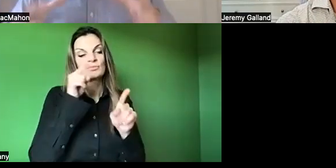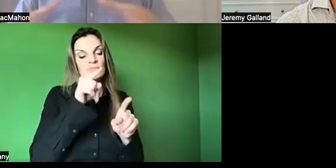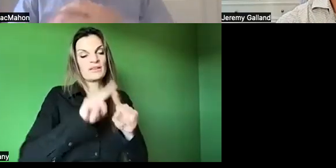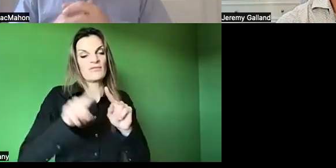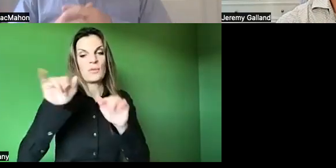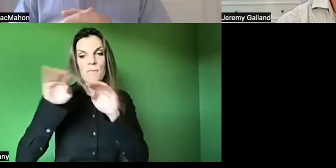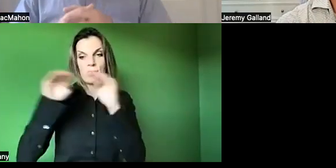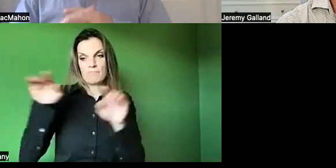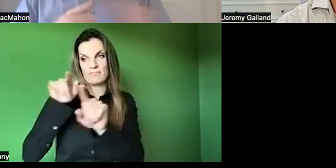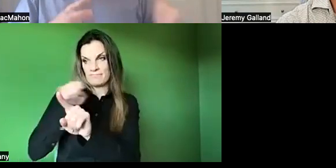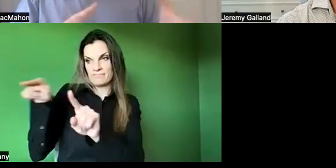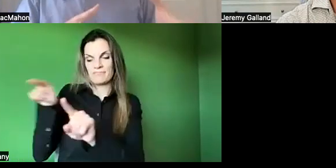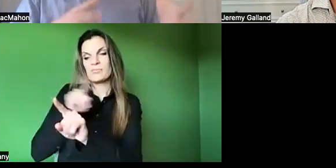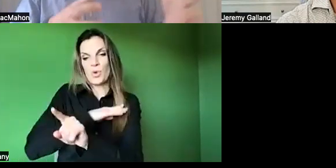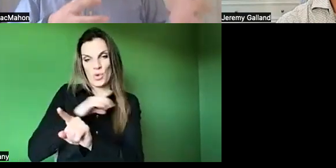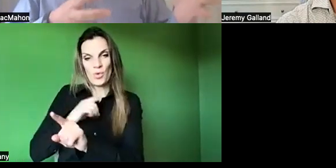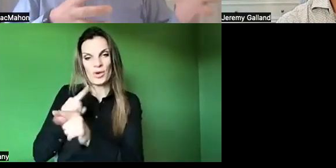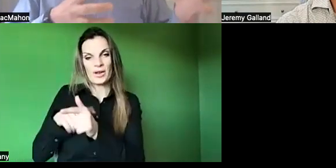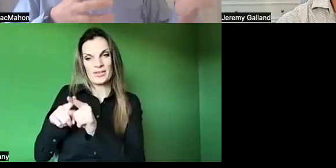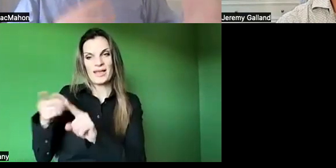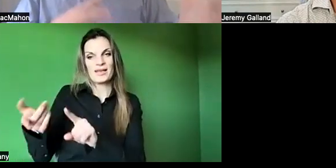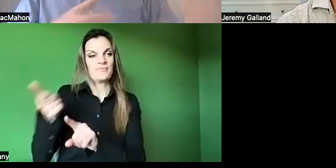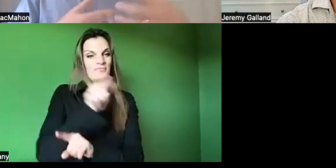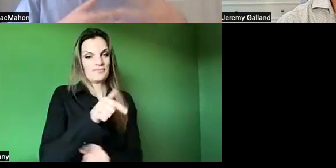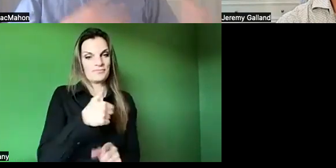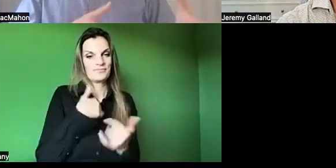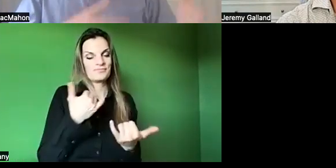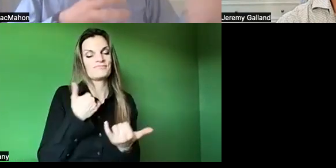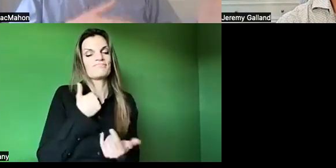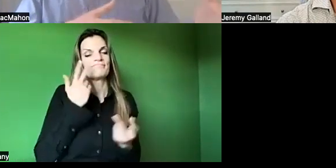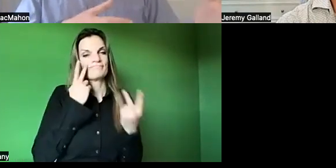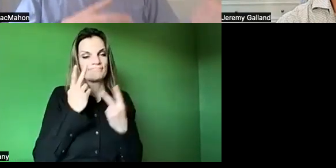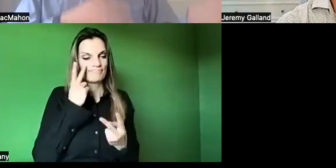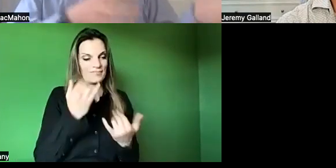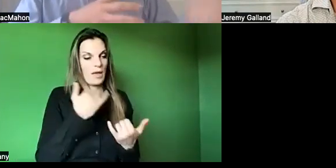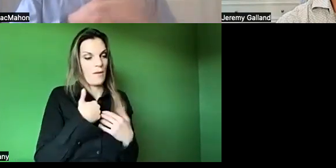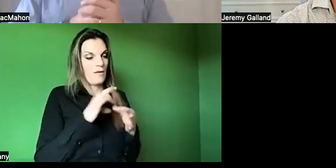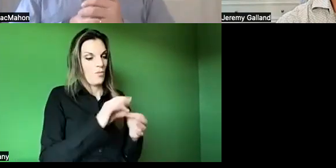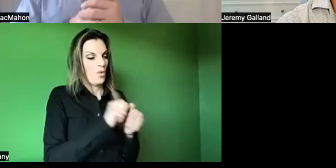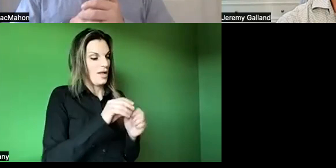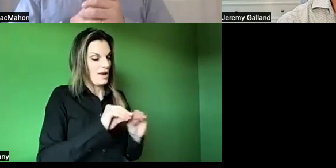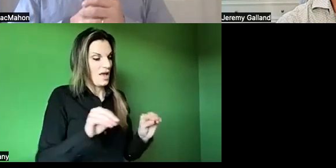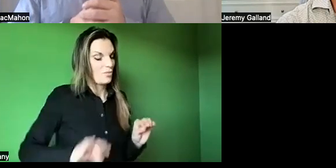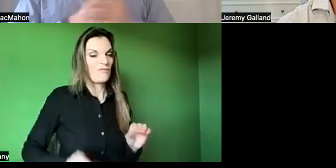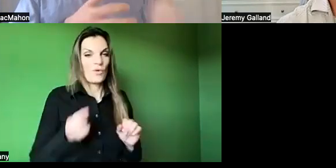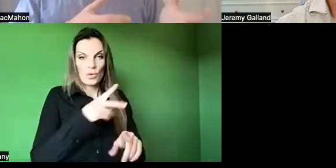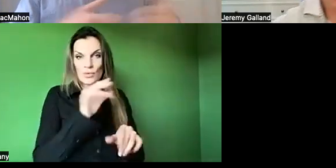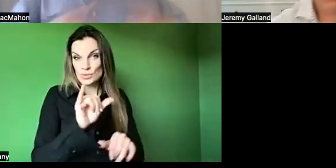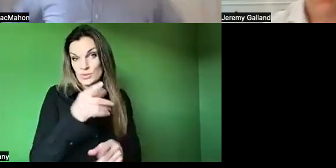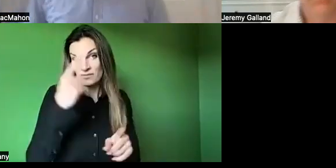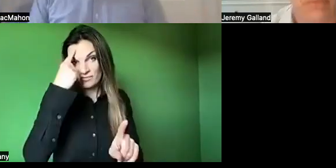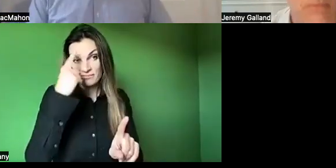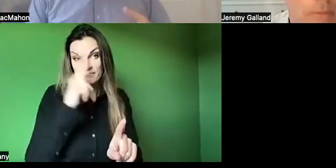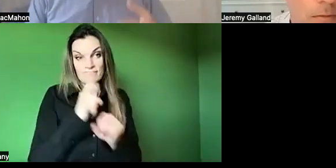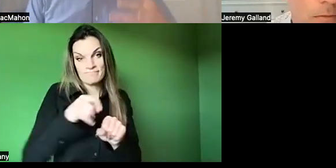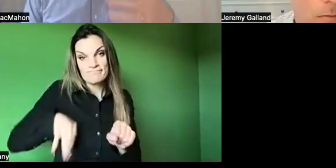the complexities of those dynamics, I see a lot of what I have done on the nonprofit and the for-profit side as being